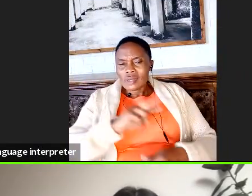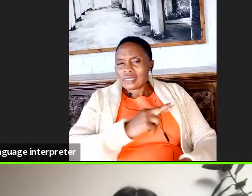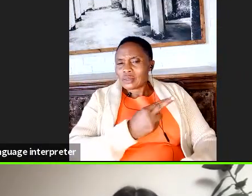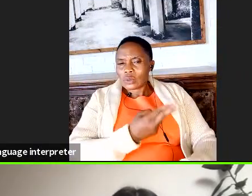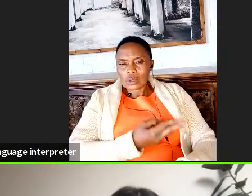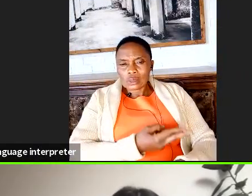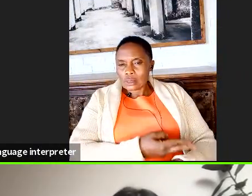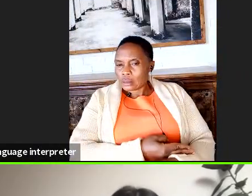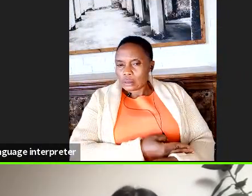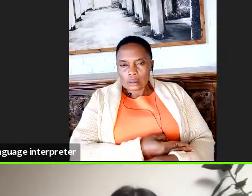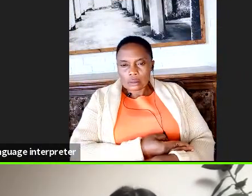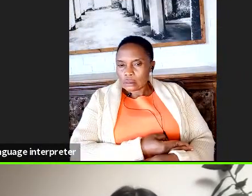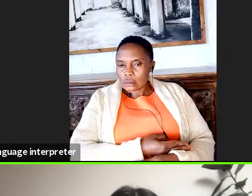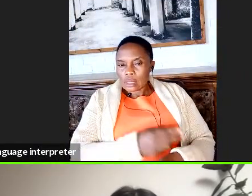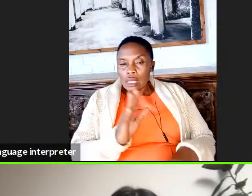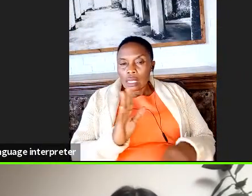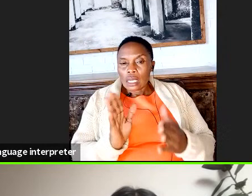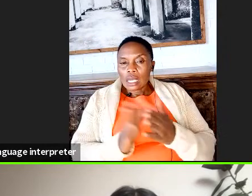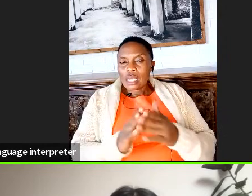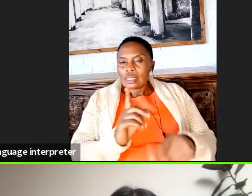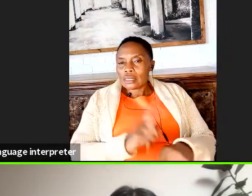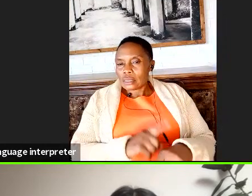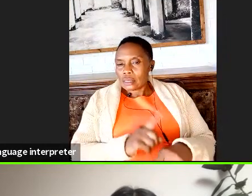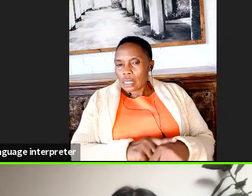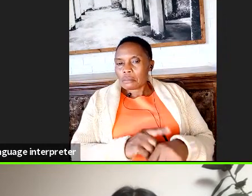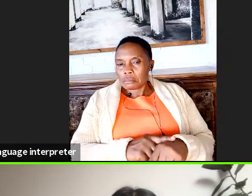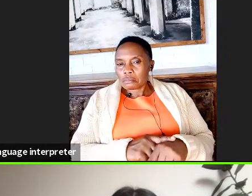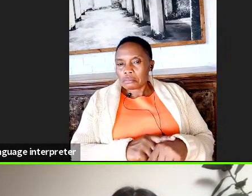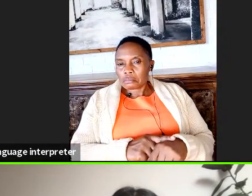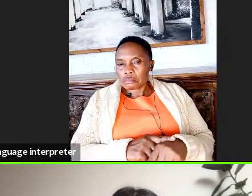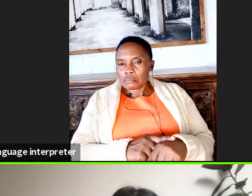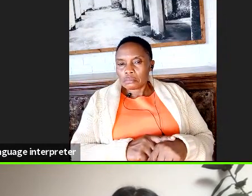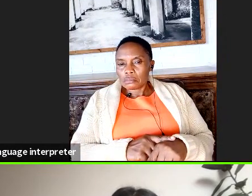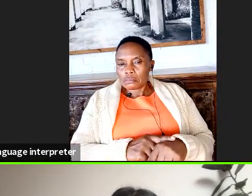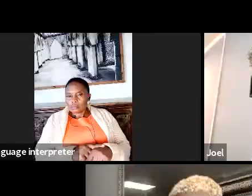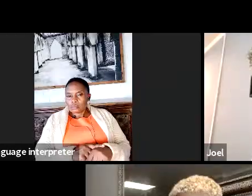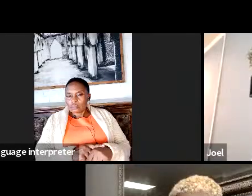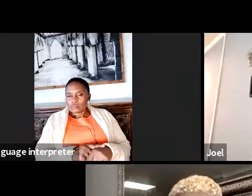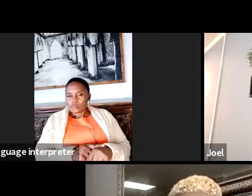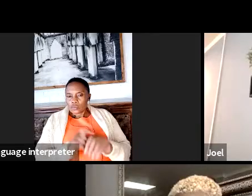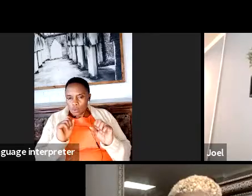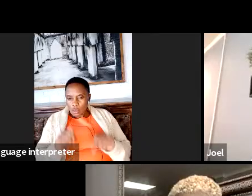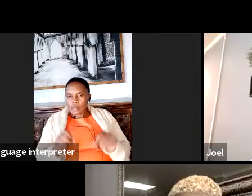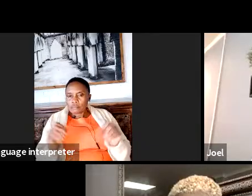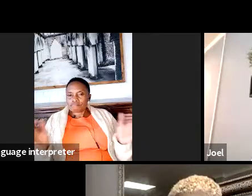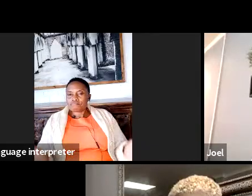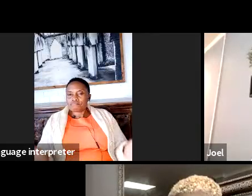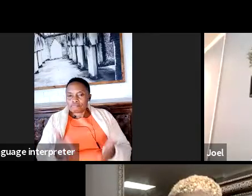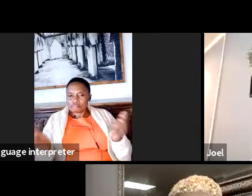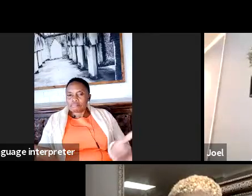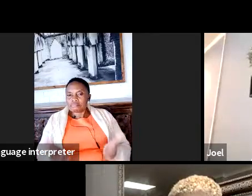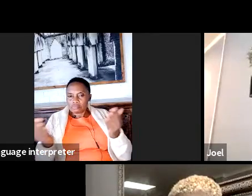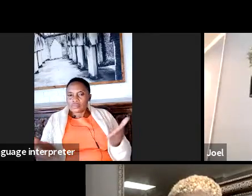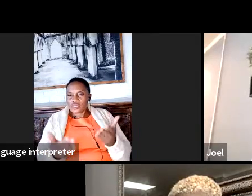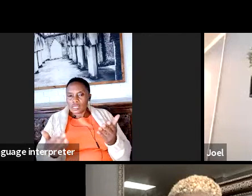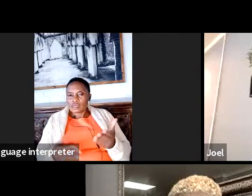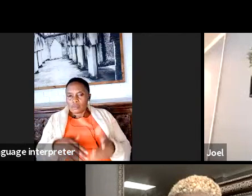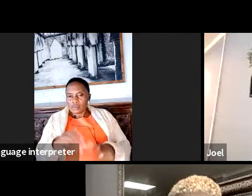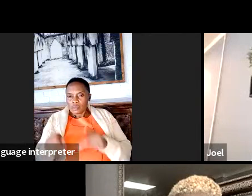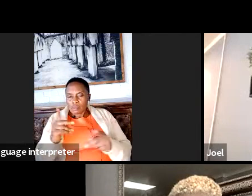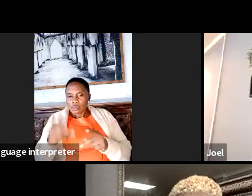as with the tactics as what you've talked about, and Joel and Lou, you can kind of make up for that kind of lack